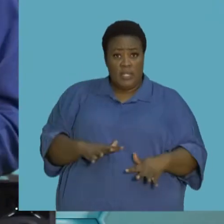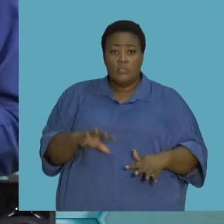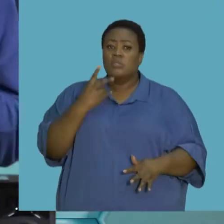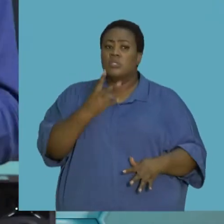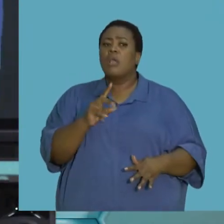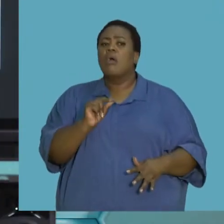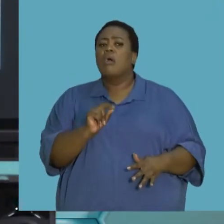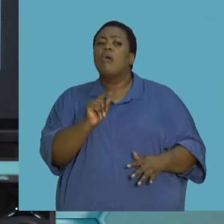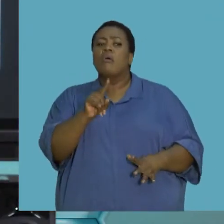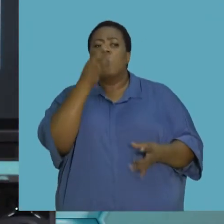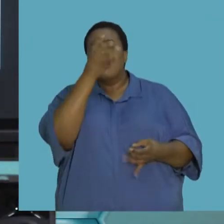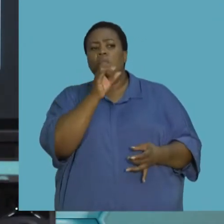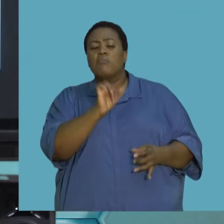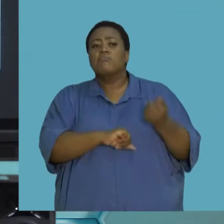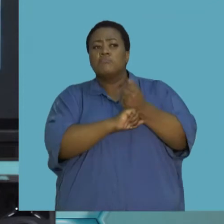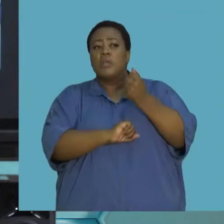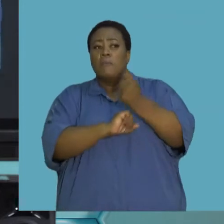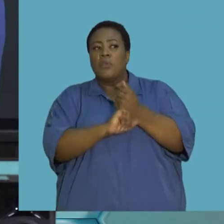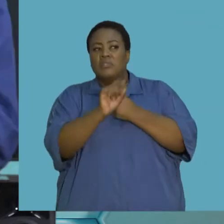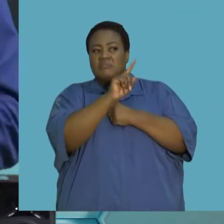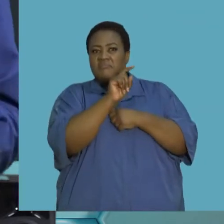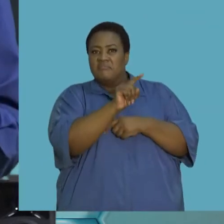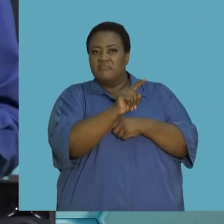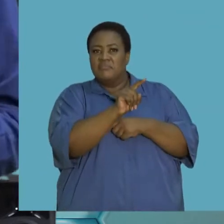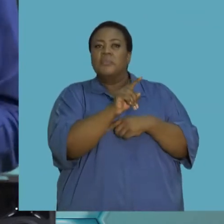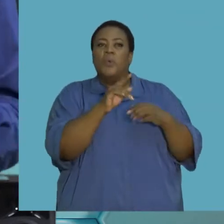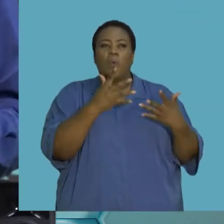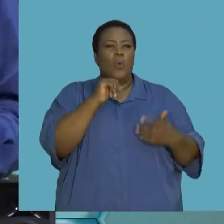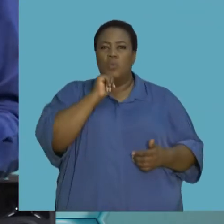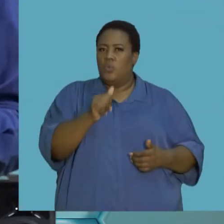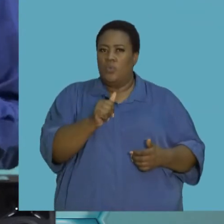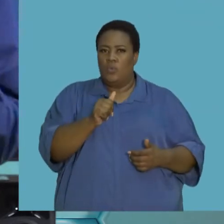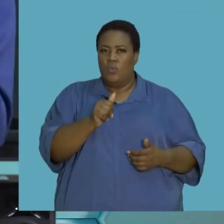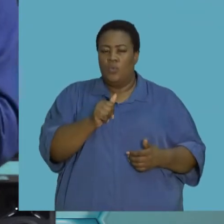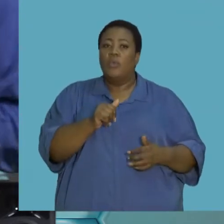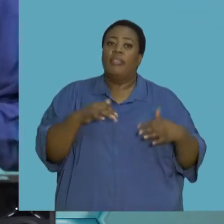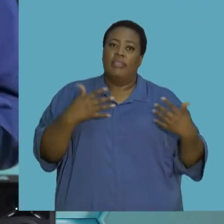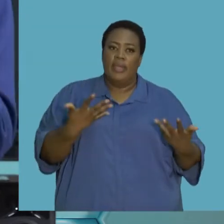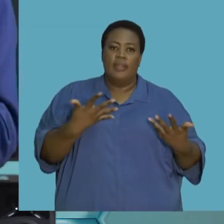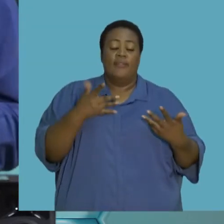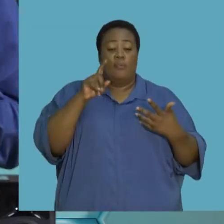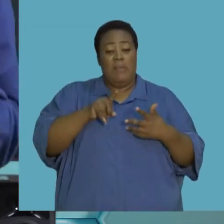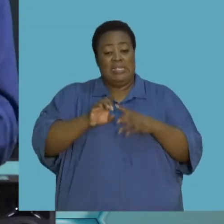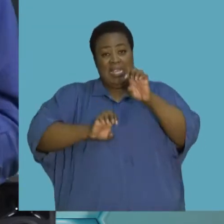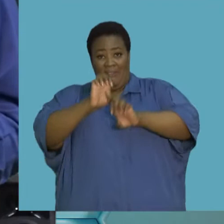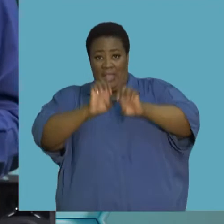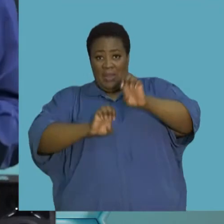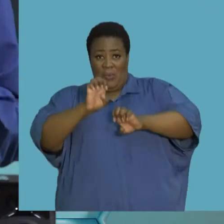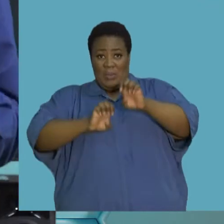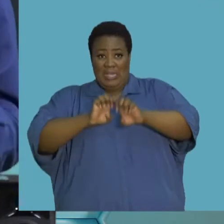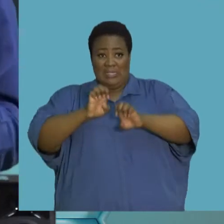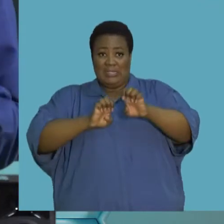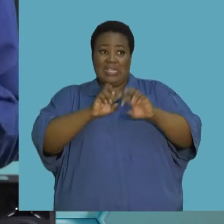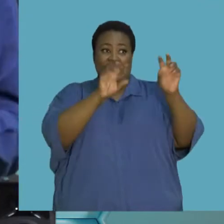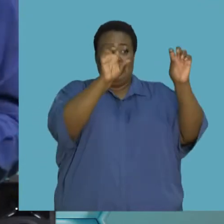realize that yes, the information supports the hypothesis, or no, it does not. And hence, we've got to now evaluate